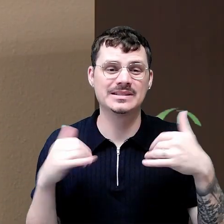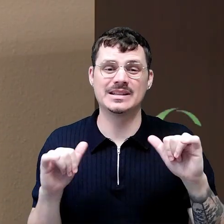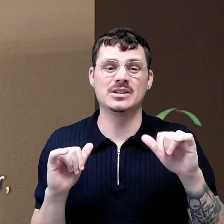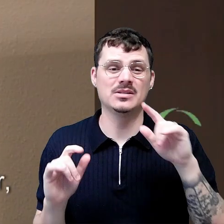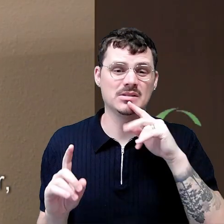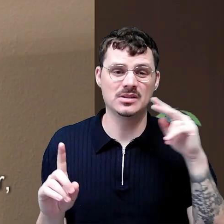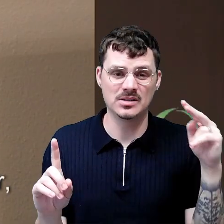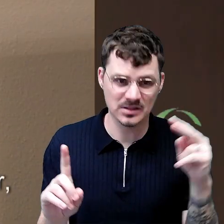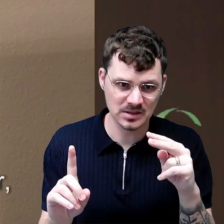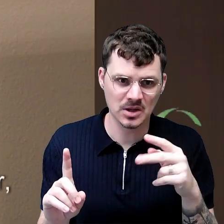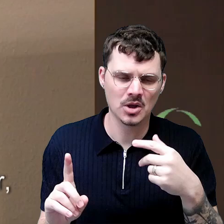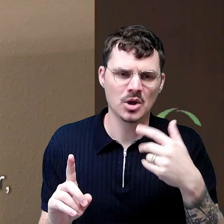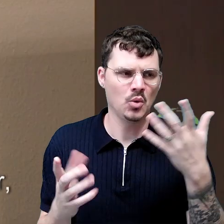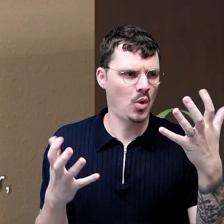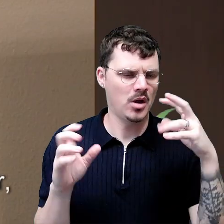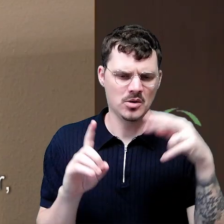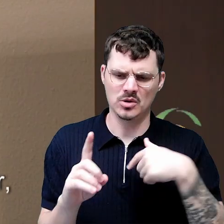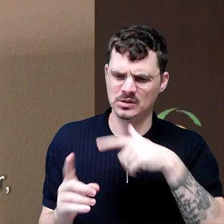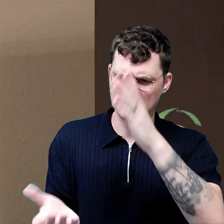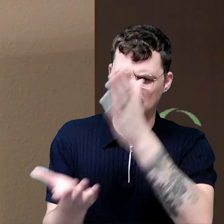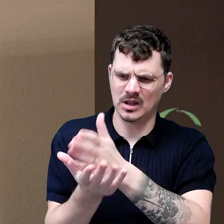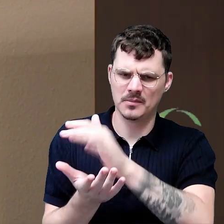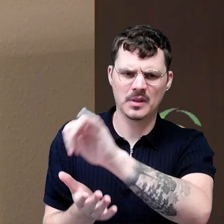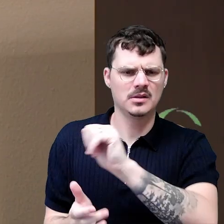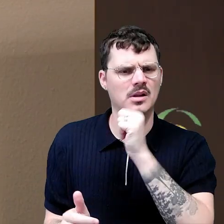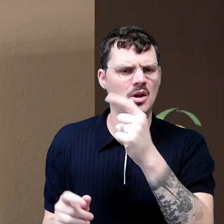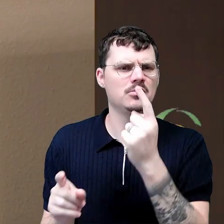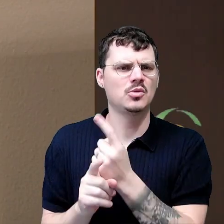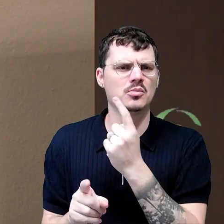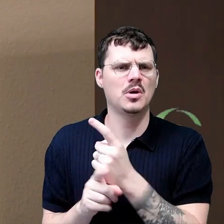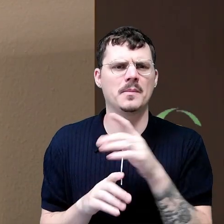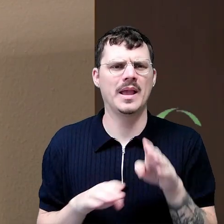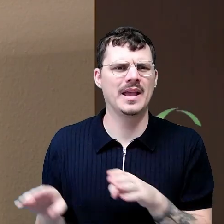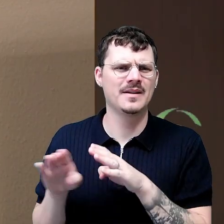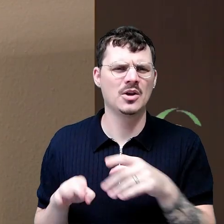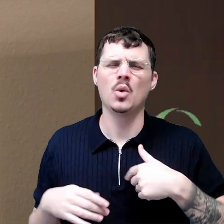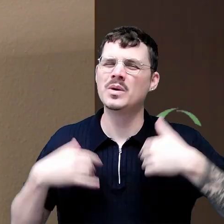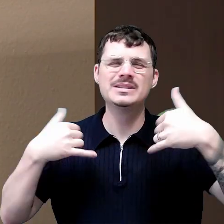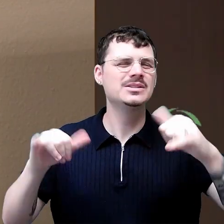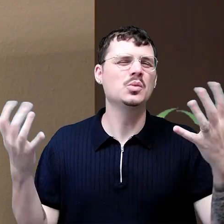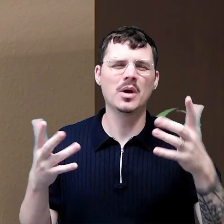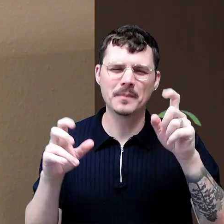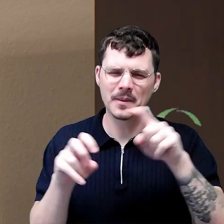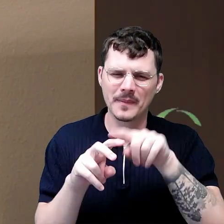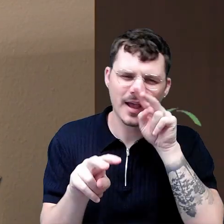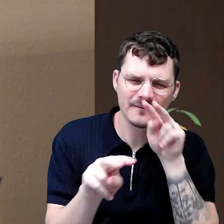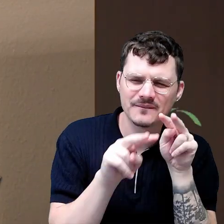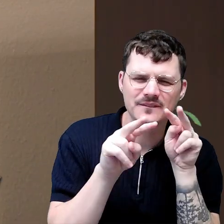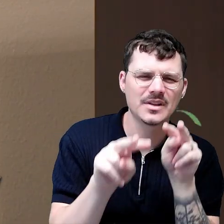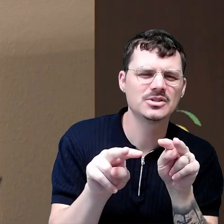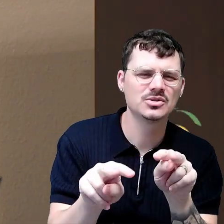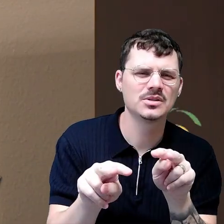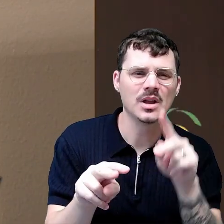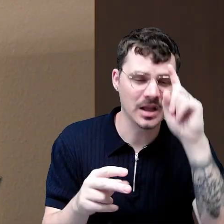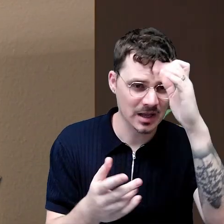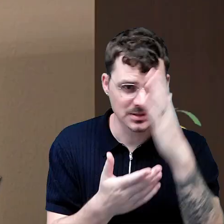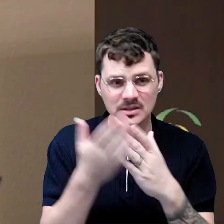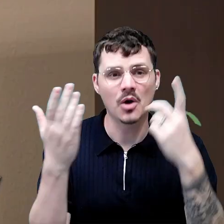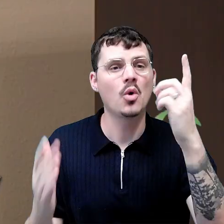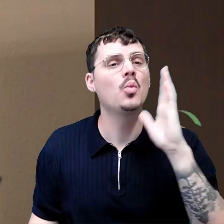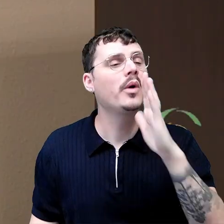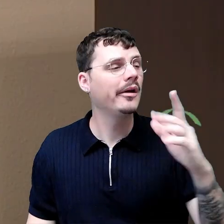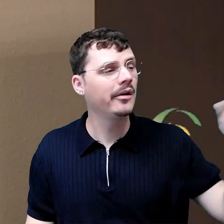towards, we're going to stop inappropriate behavior, we still have to be vigilant, because somebody will come